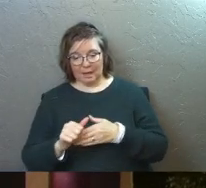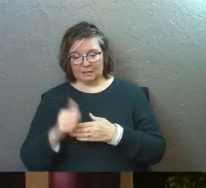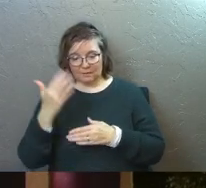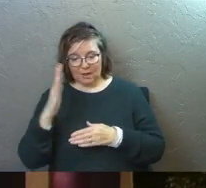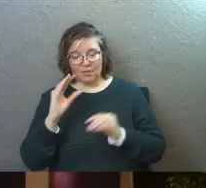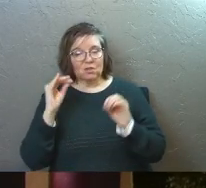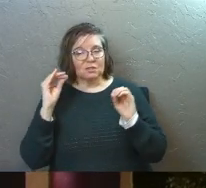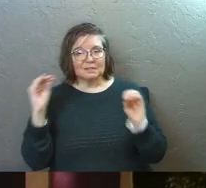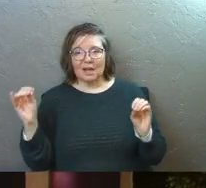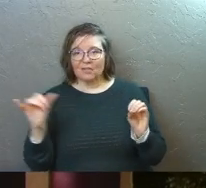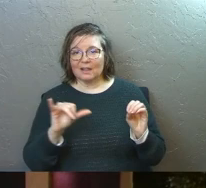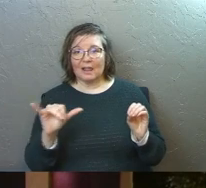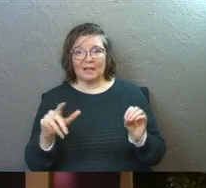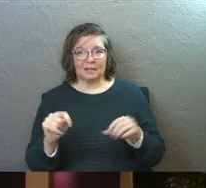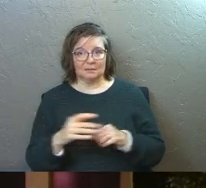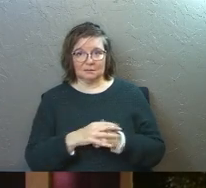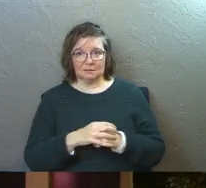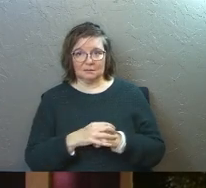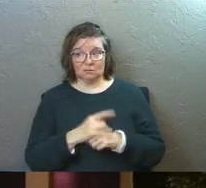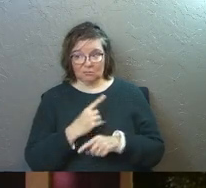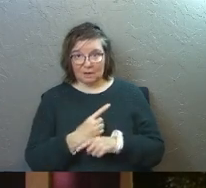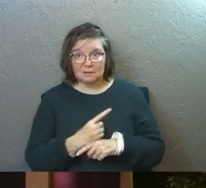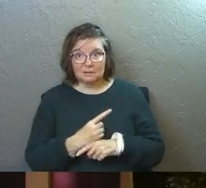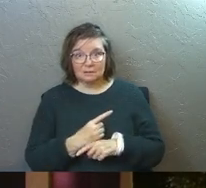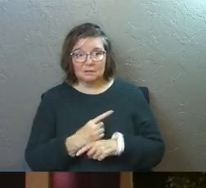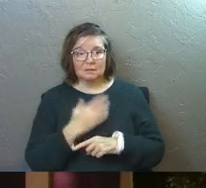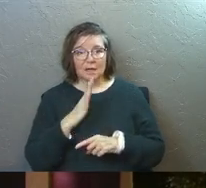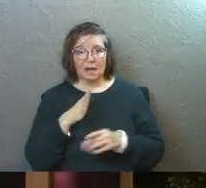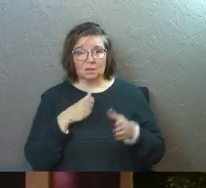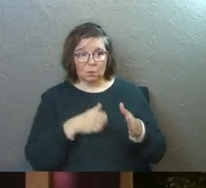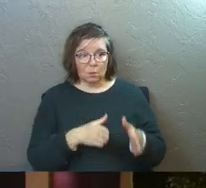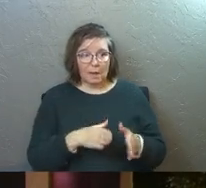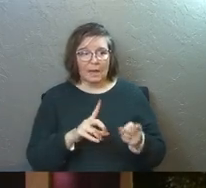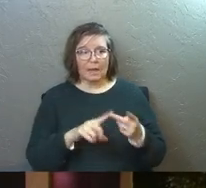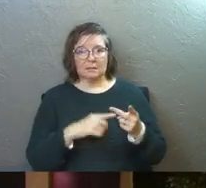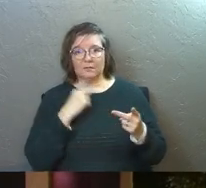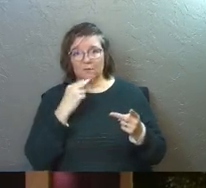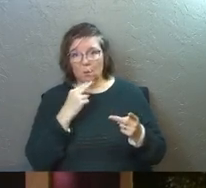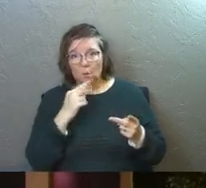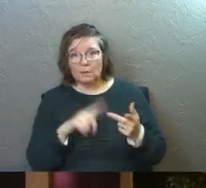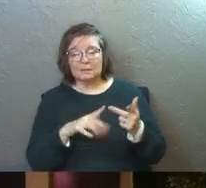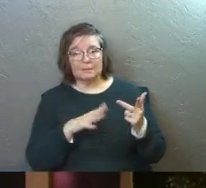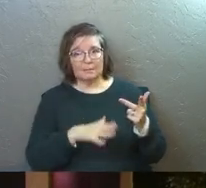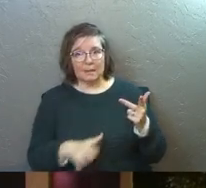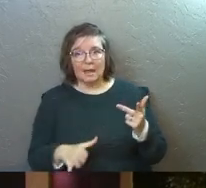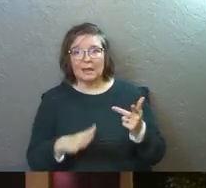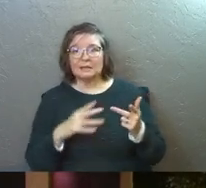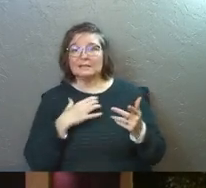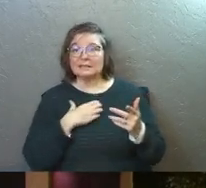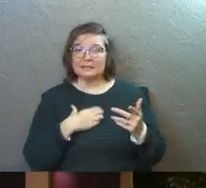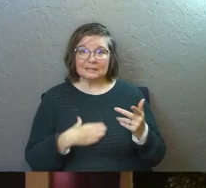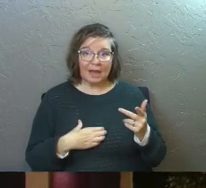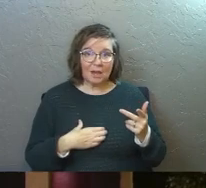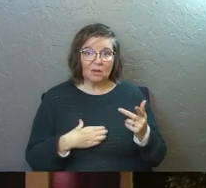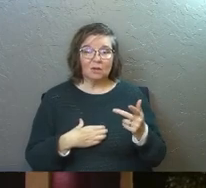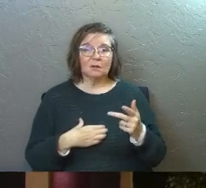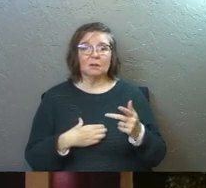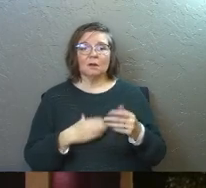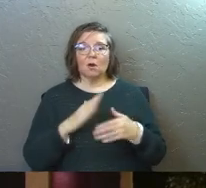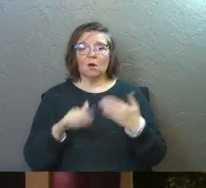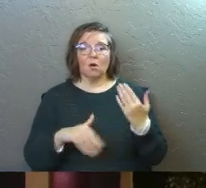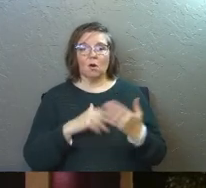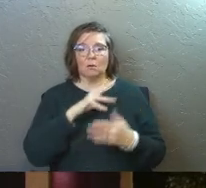God. There is nothing like it, right? God's way, God's voice, God's plan, God's desire,